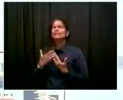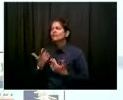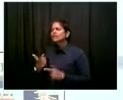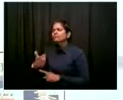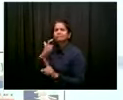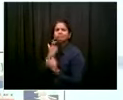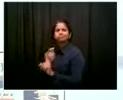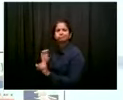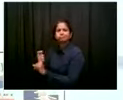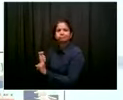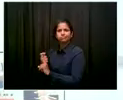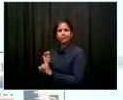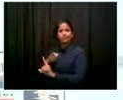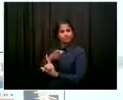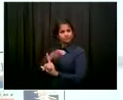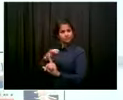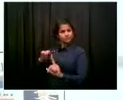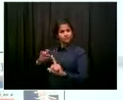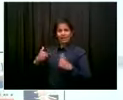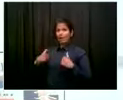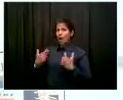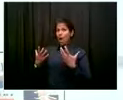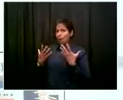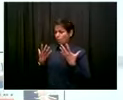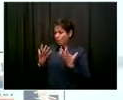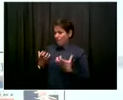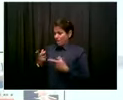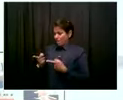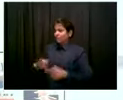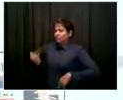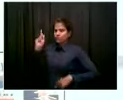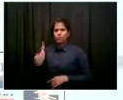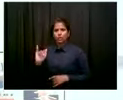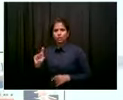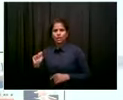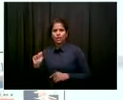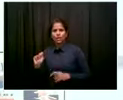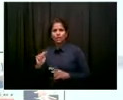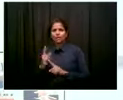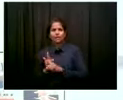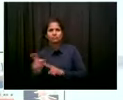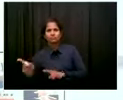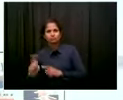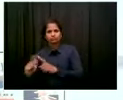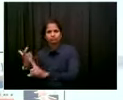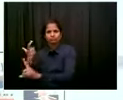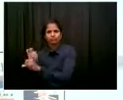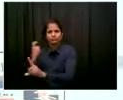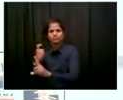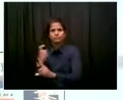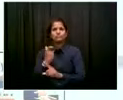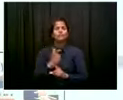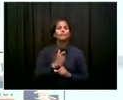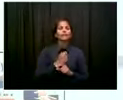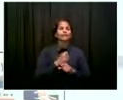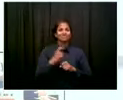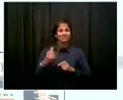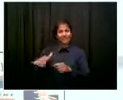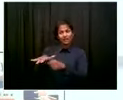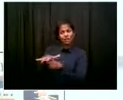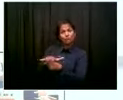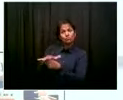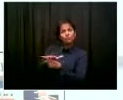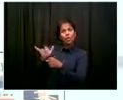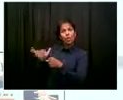the mayor has said making sure that we are getting further out into neighborhoods including those neighborhoods that do have lower vaccination